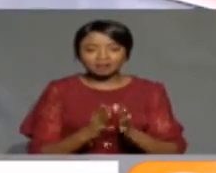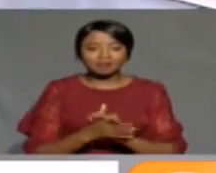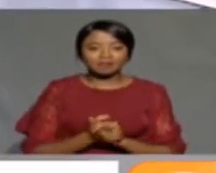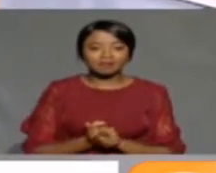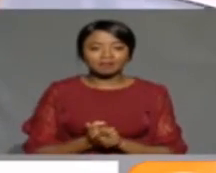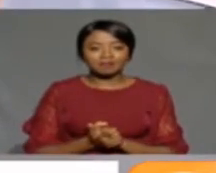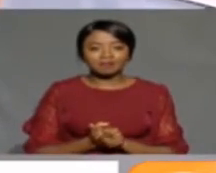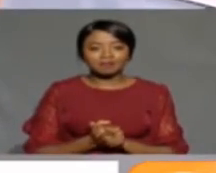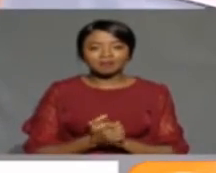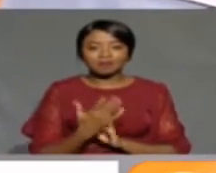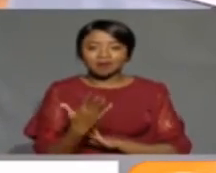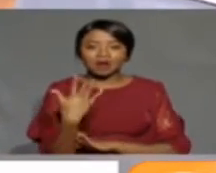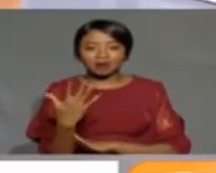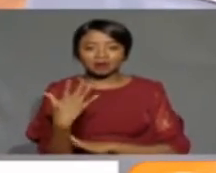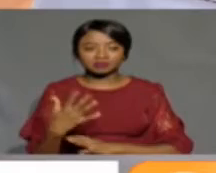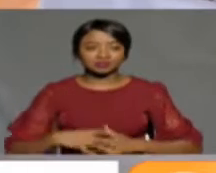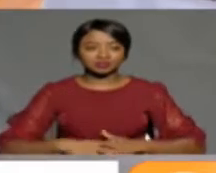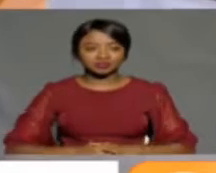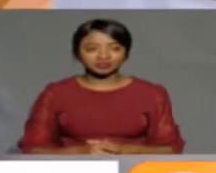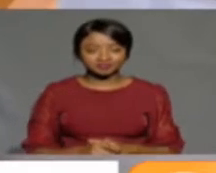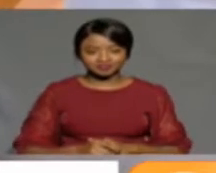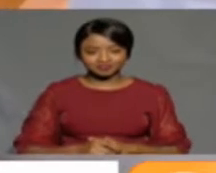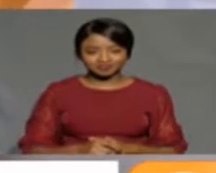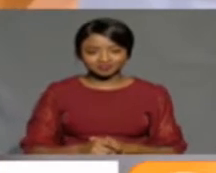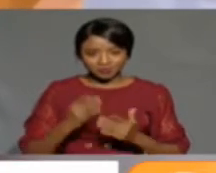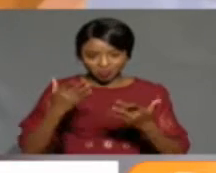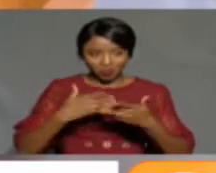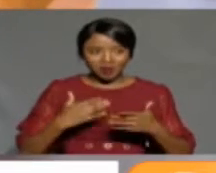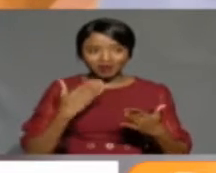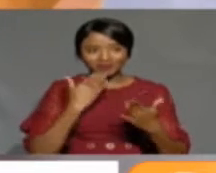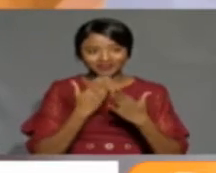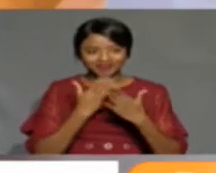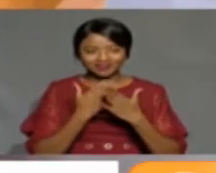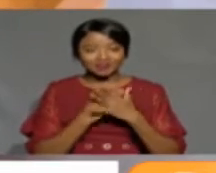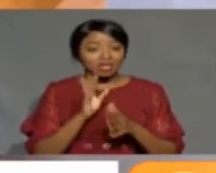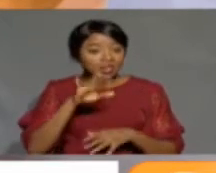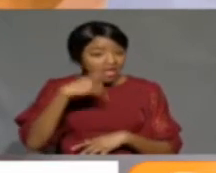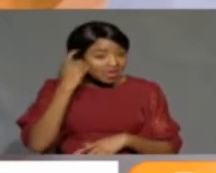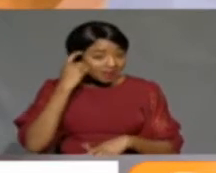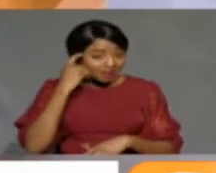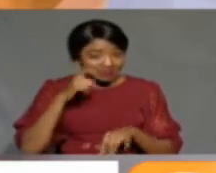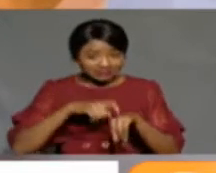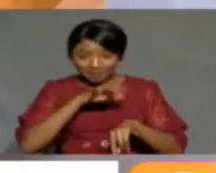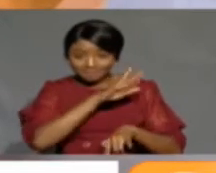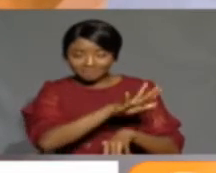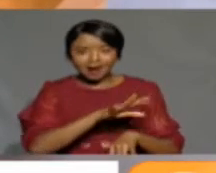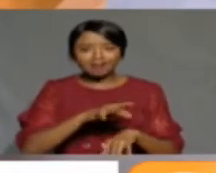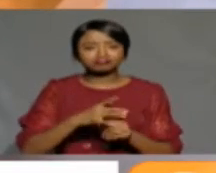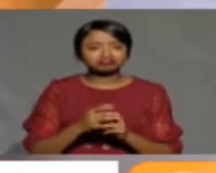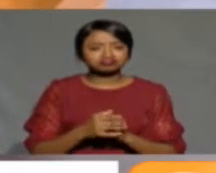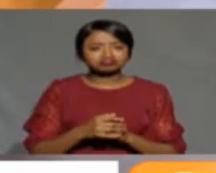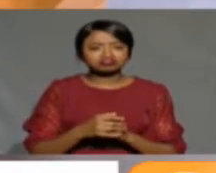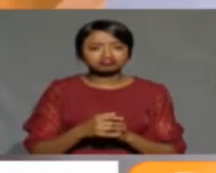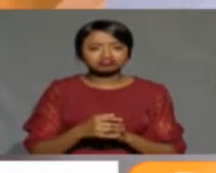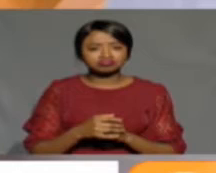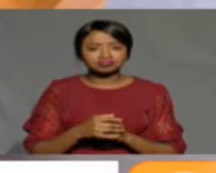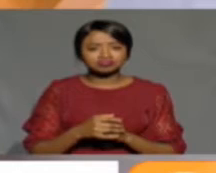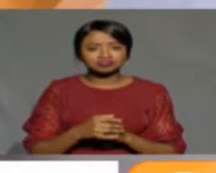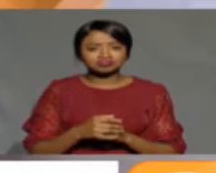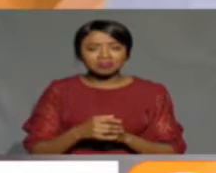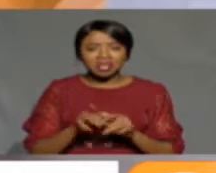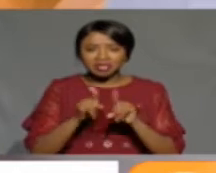sana daktari. It was during your time that, you know, phase one took place, and a lot of the reports that have been